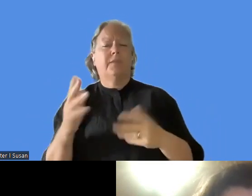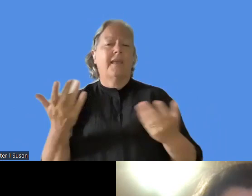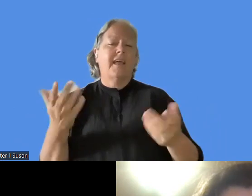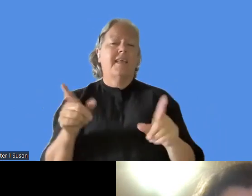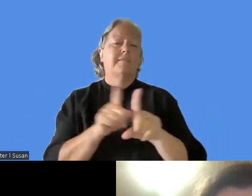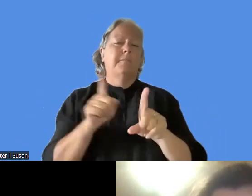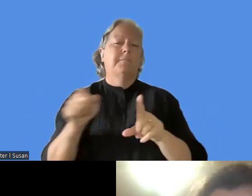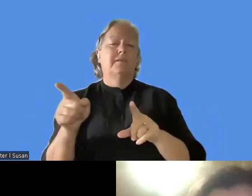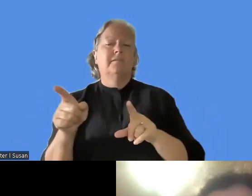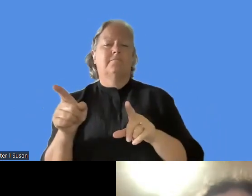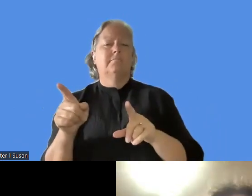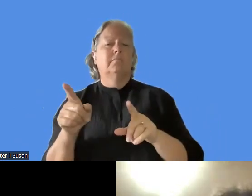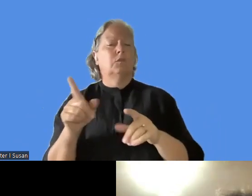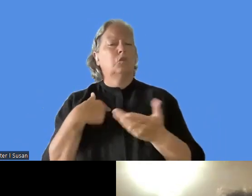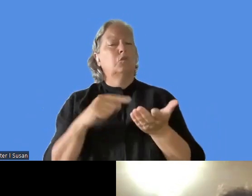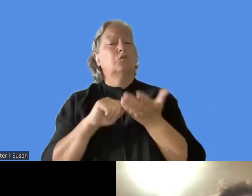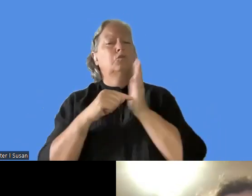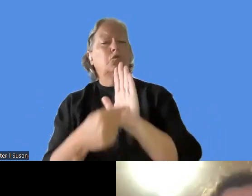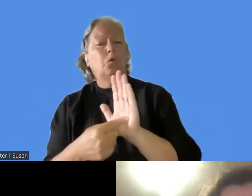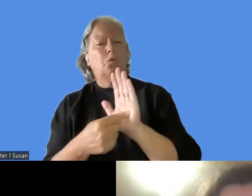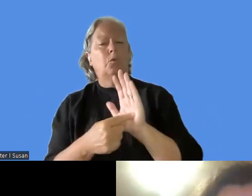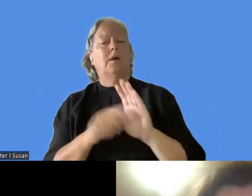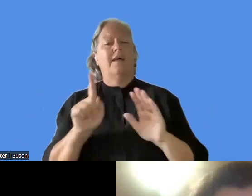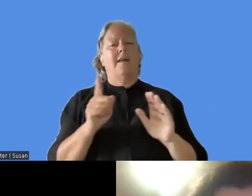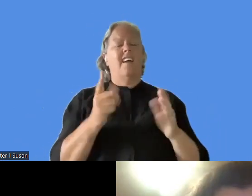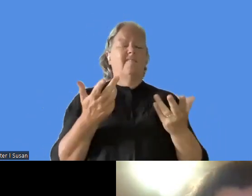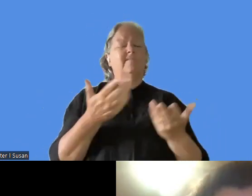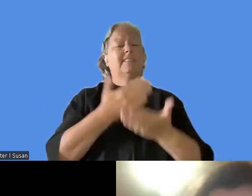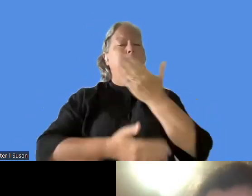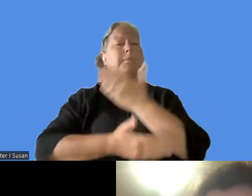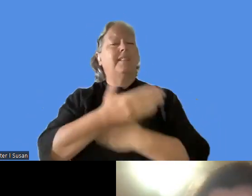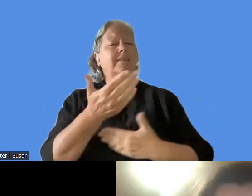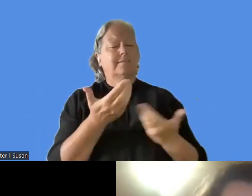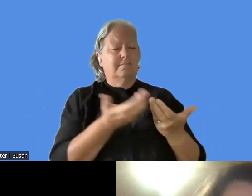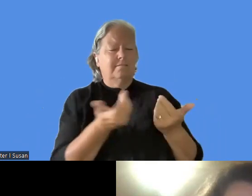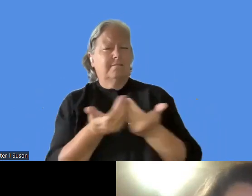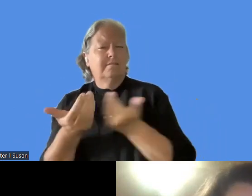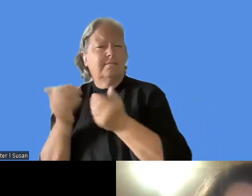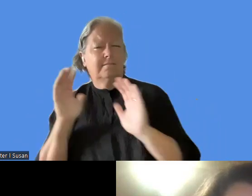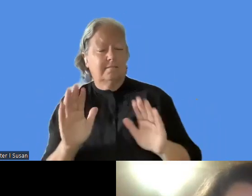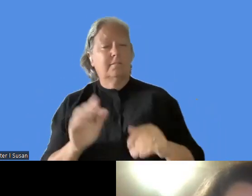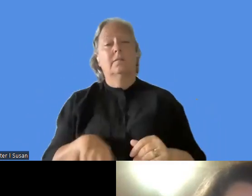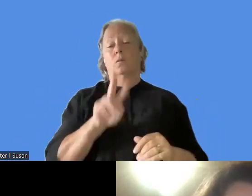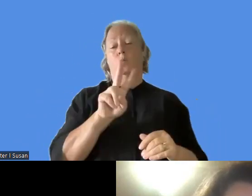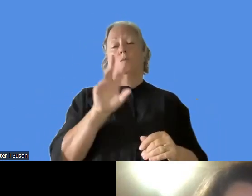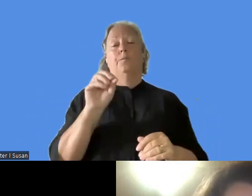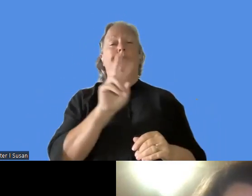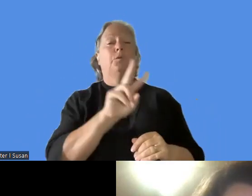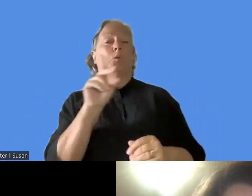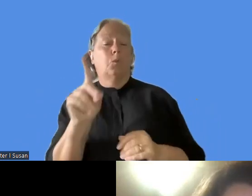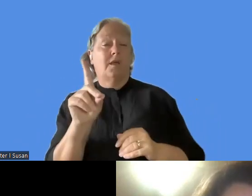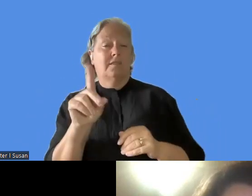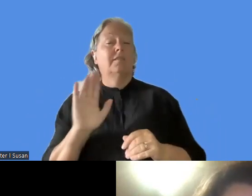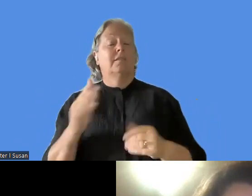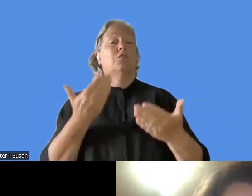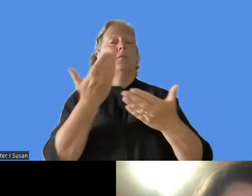using national surveys and censuses. The 2021 report showed that disability disaggregation